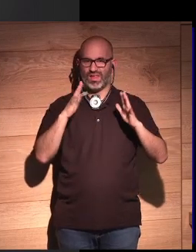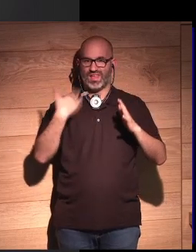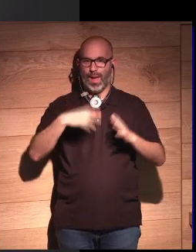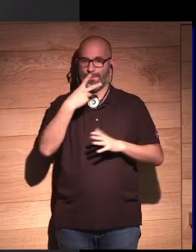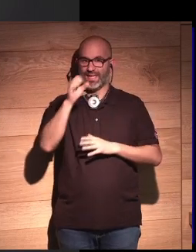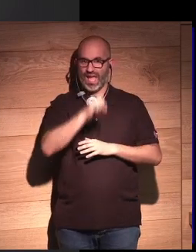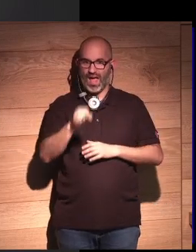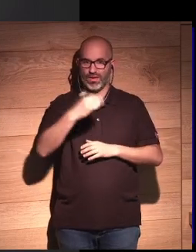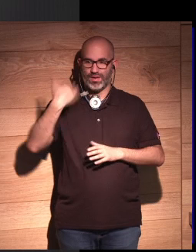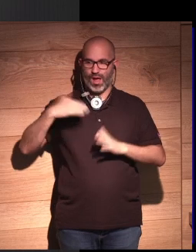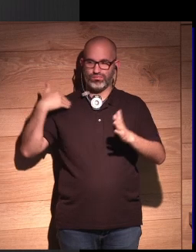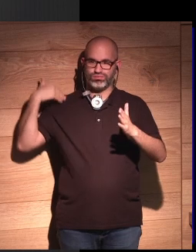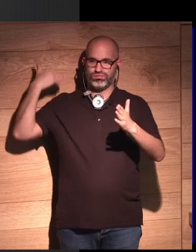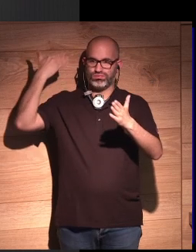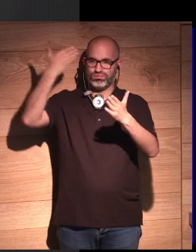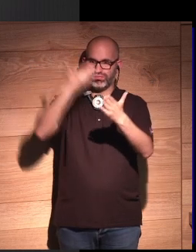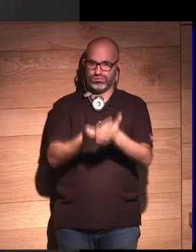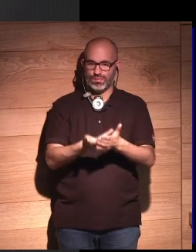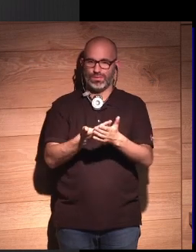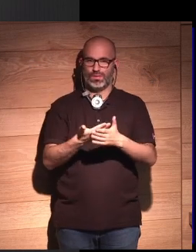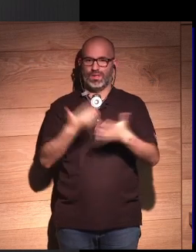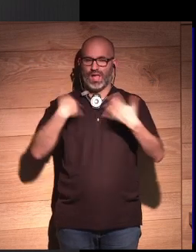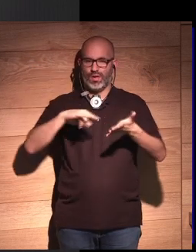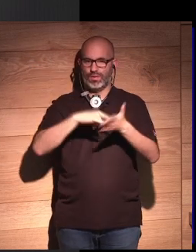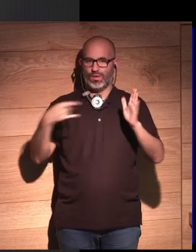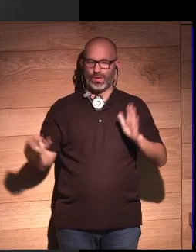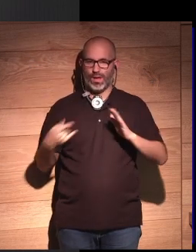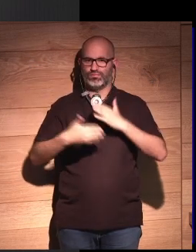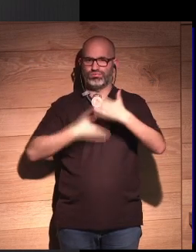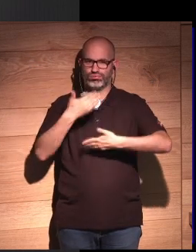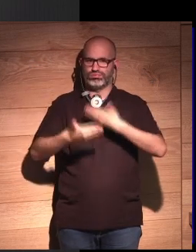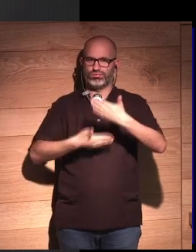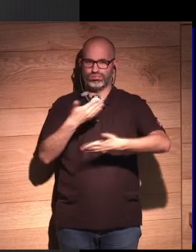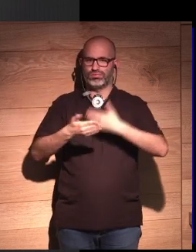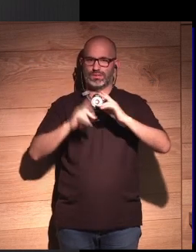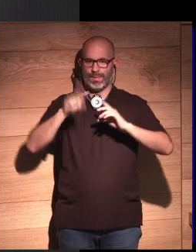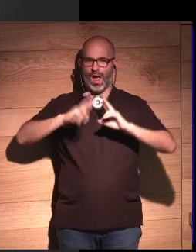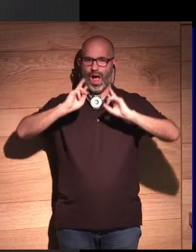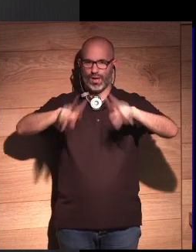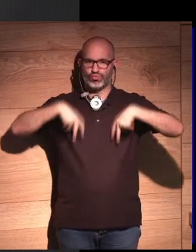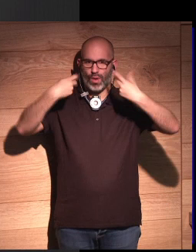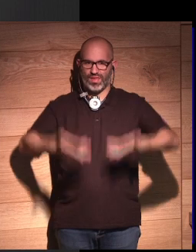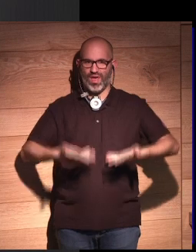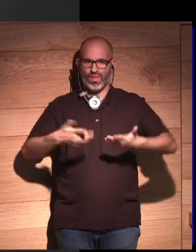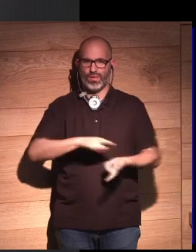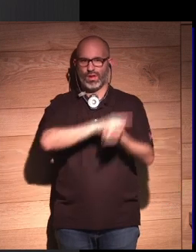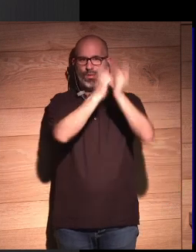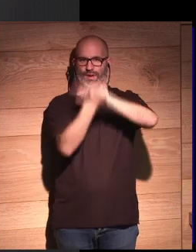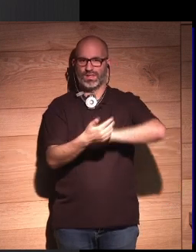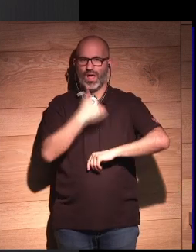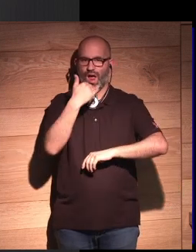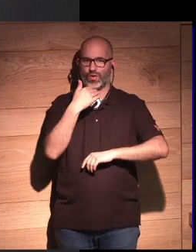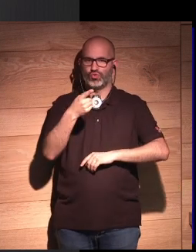better. And also the technology had upgraded to something that you could put on your head instead of like